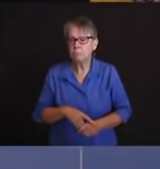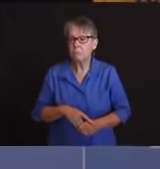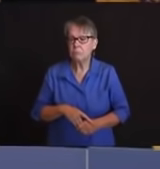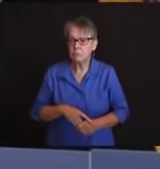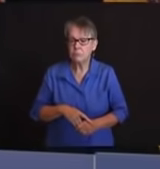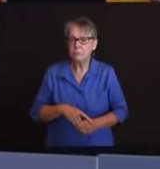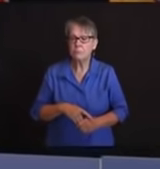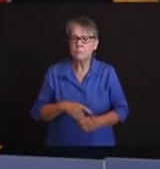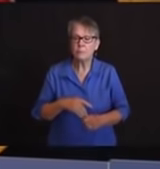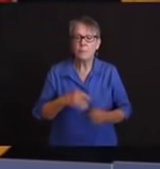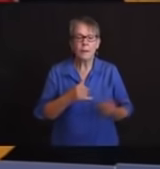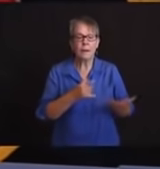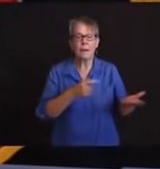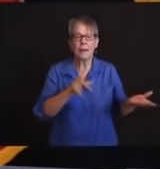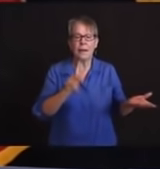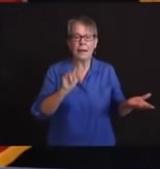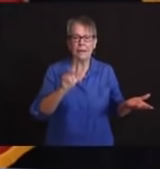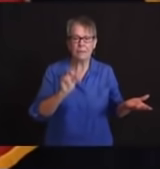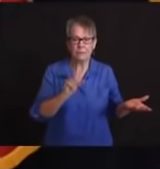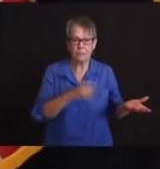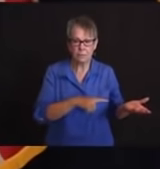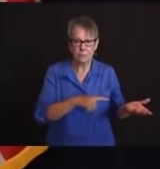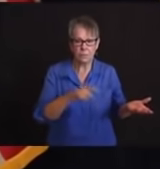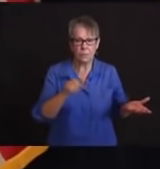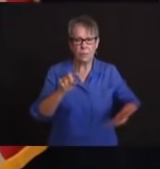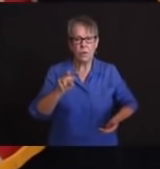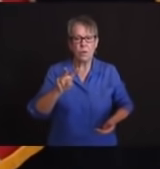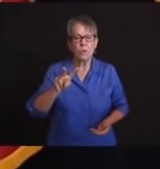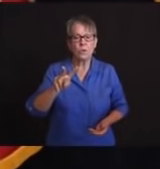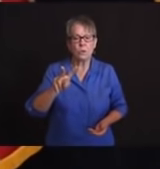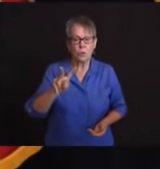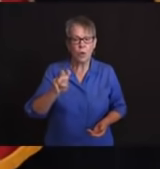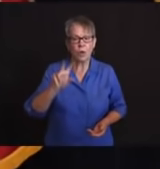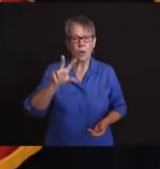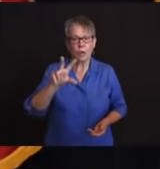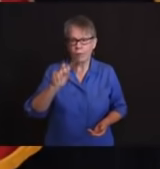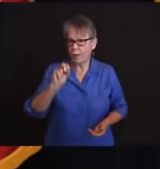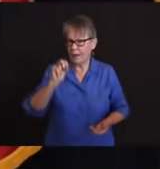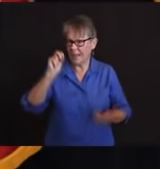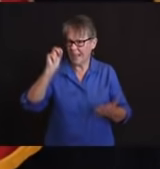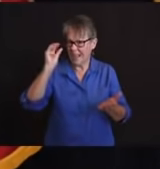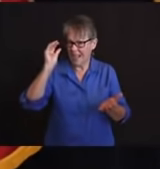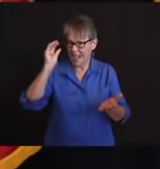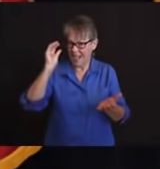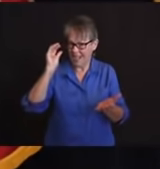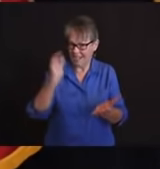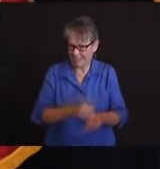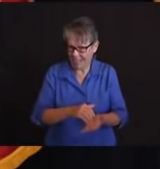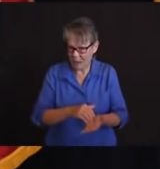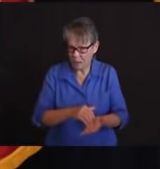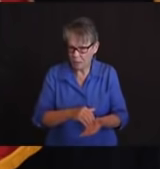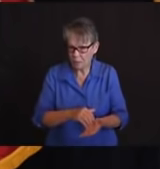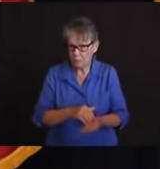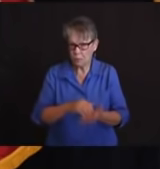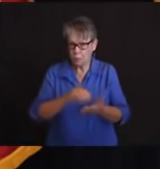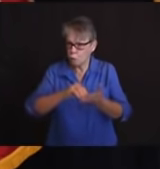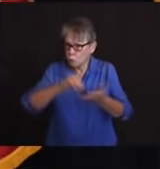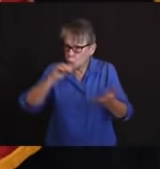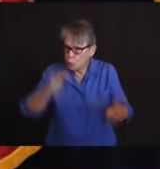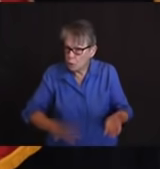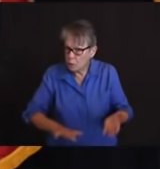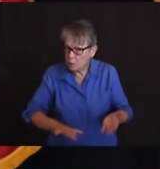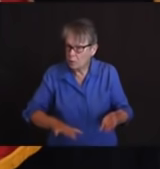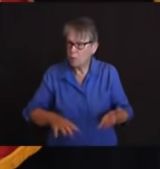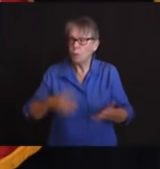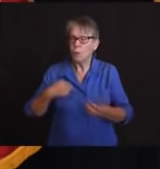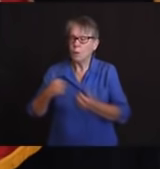what we funded to support. Again, those are kind of incoming back for the reimbursement, but so that was designed to